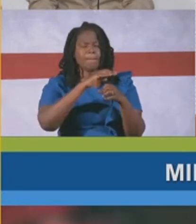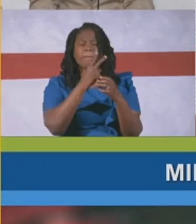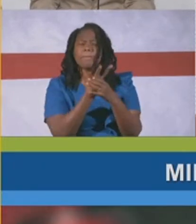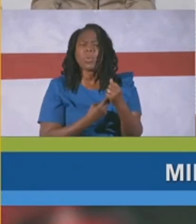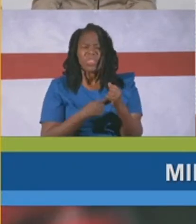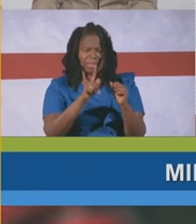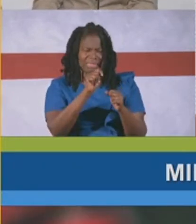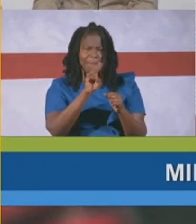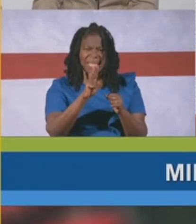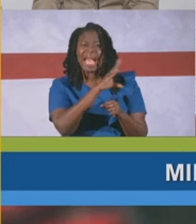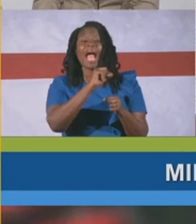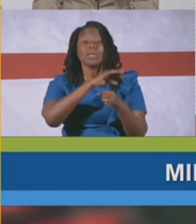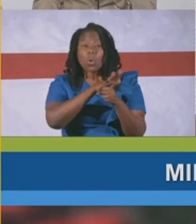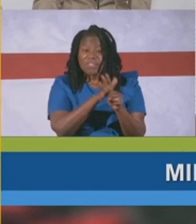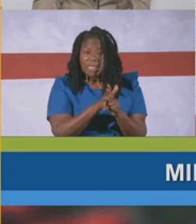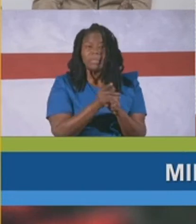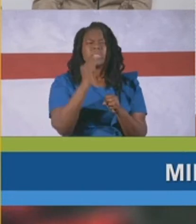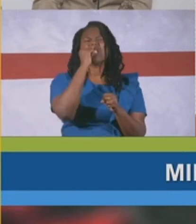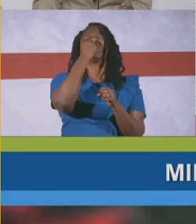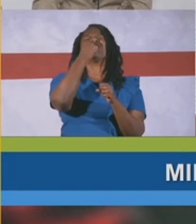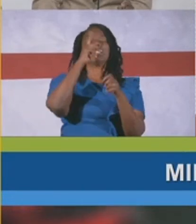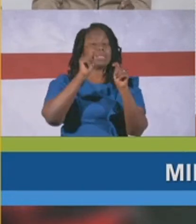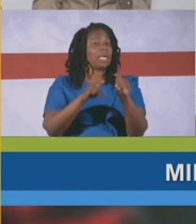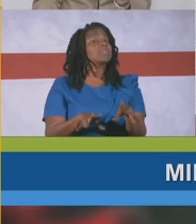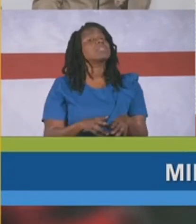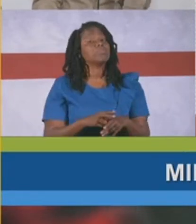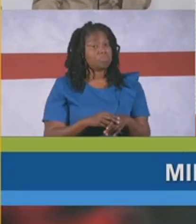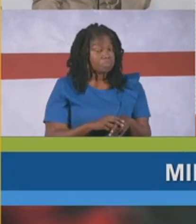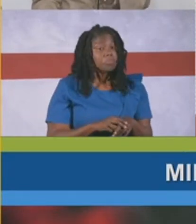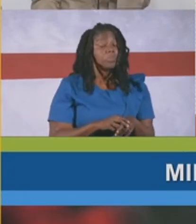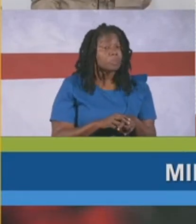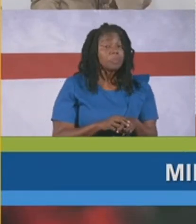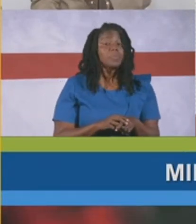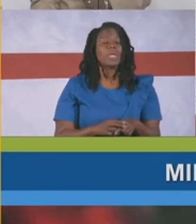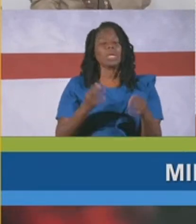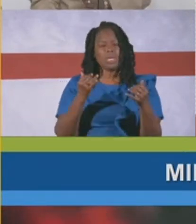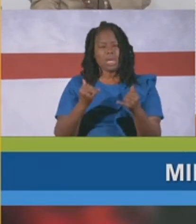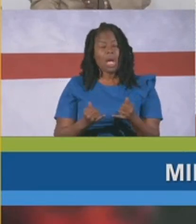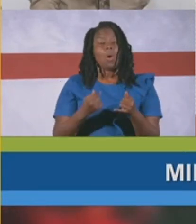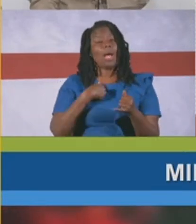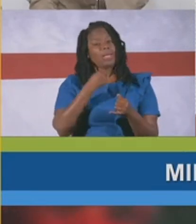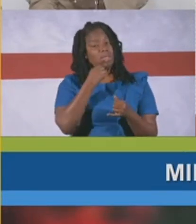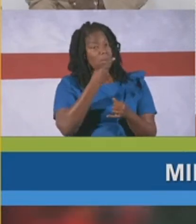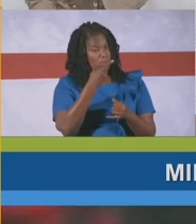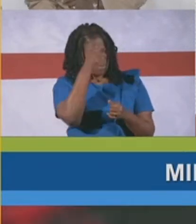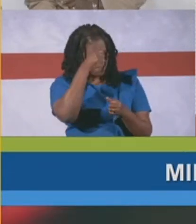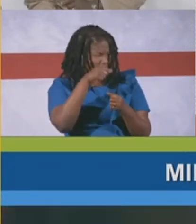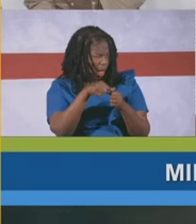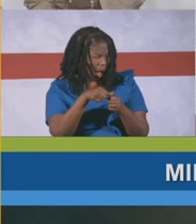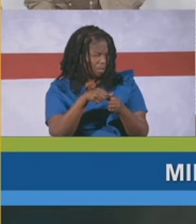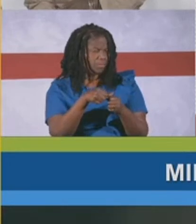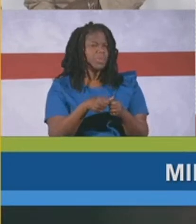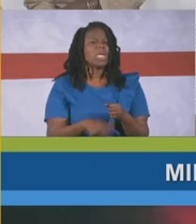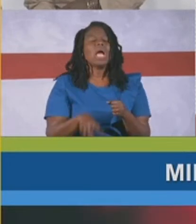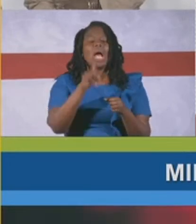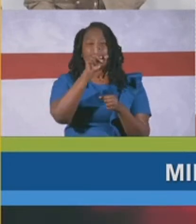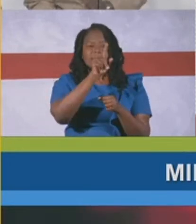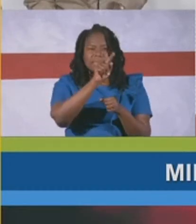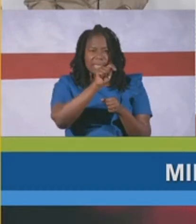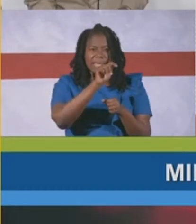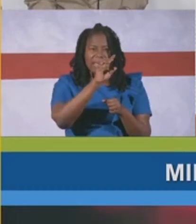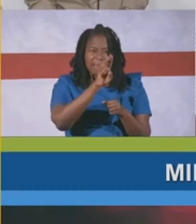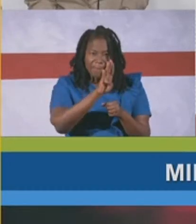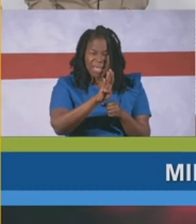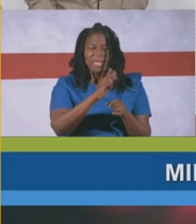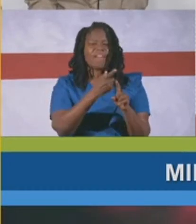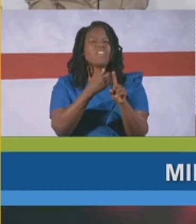Other comparisons. As I said in the beginning, TB is caused by a bacteria, COVID is caused by a virus,